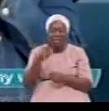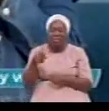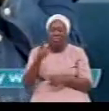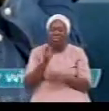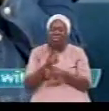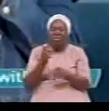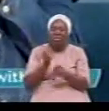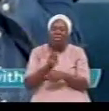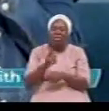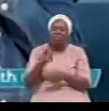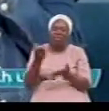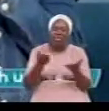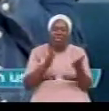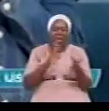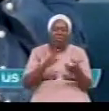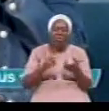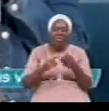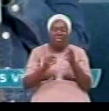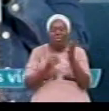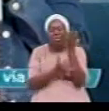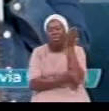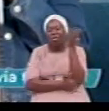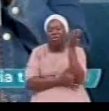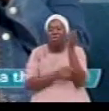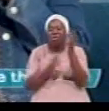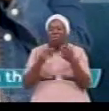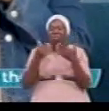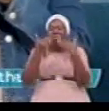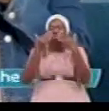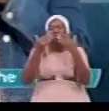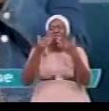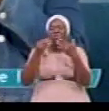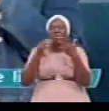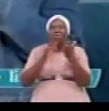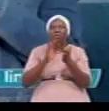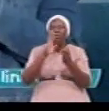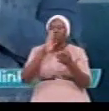up to this country, and then I'm so grateful. Glory be to God.